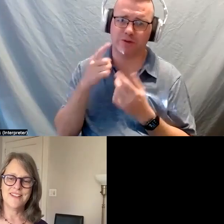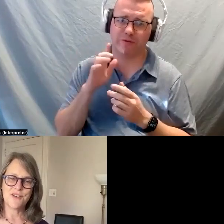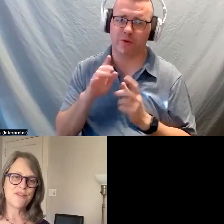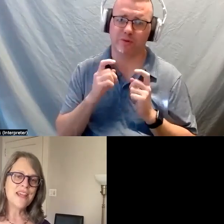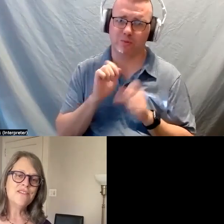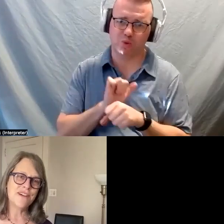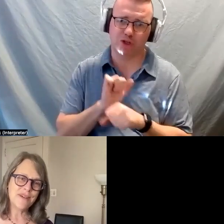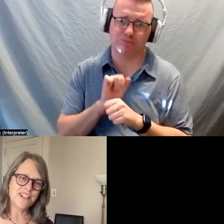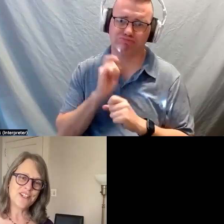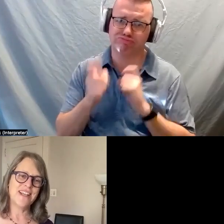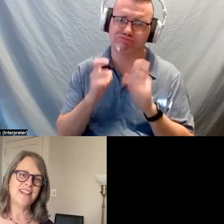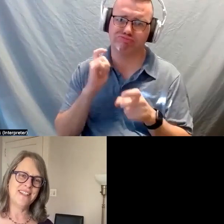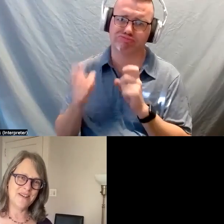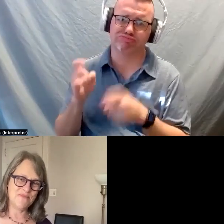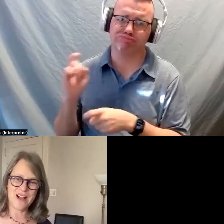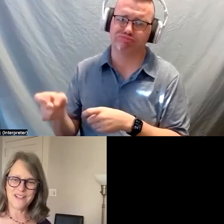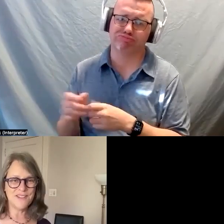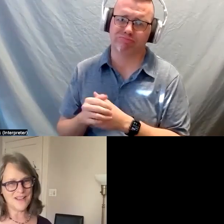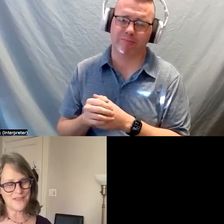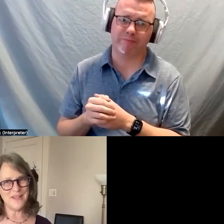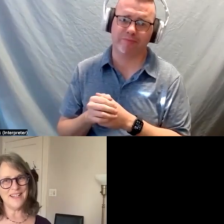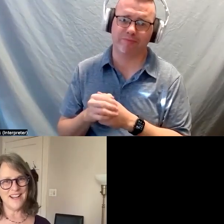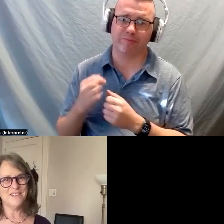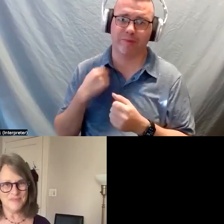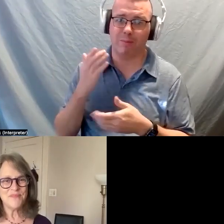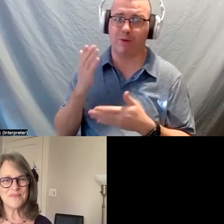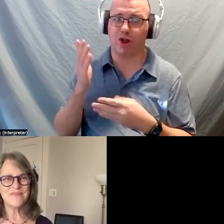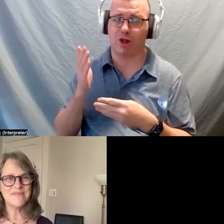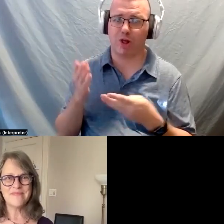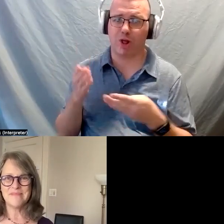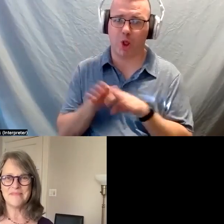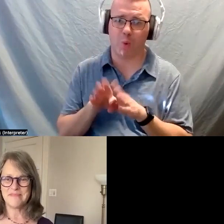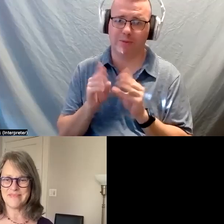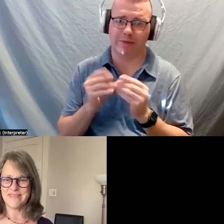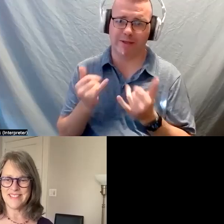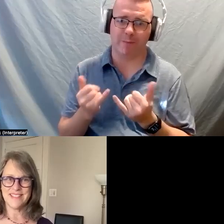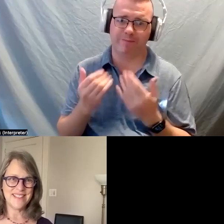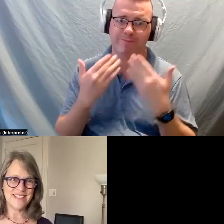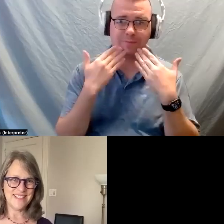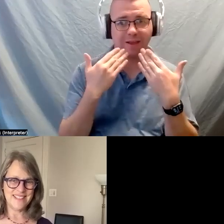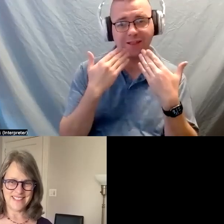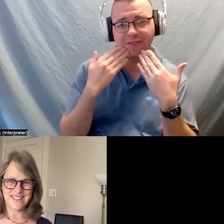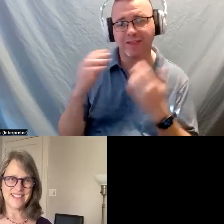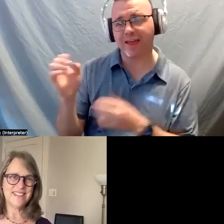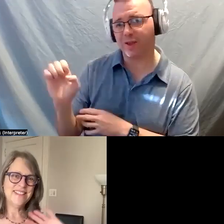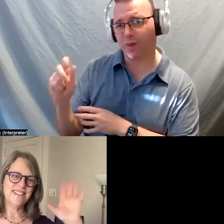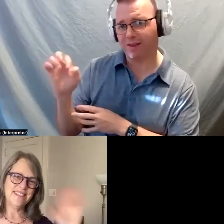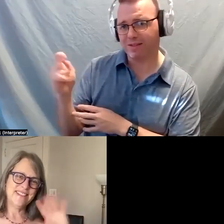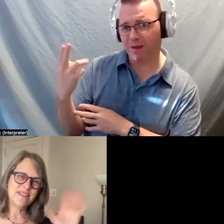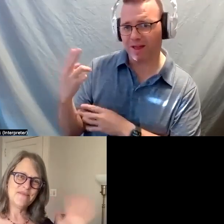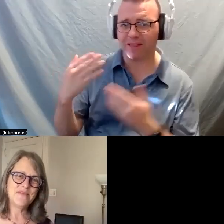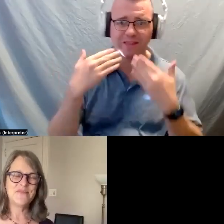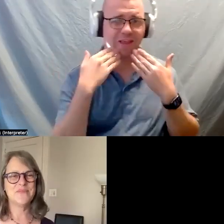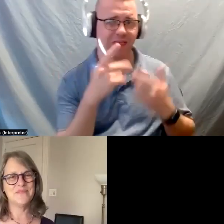areas. So thank you very much. And I'll close out the meeting now. Thank you, Elizabeth. Thank you, everyone. Thank you, Kenny.